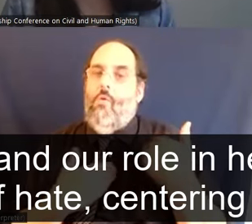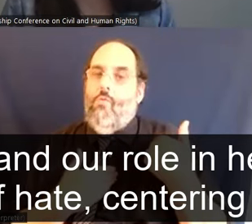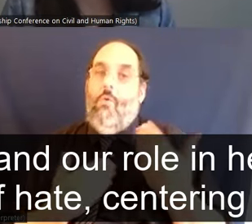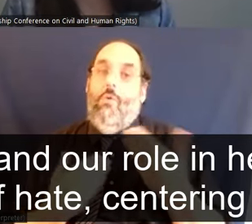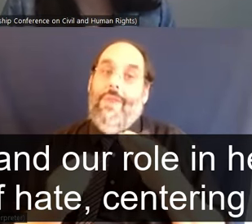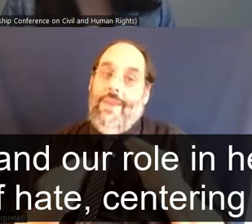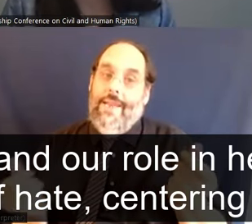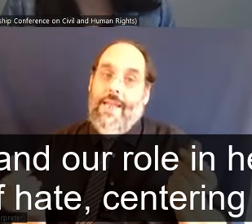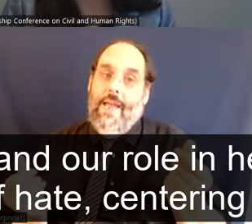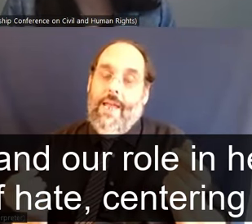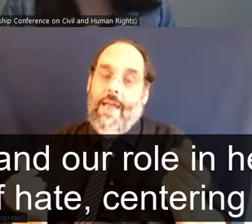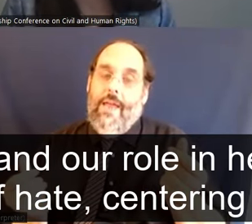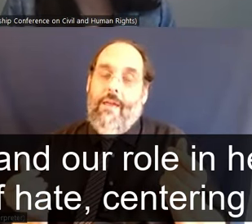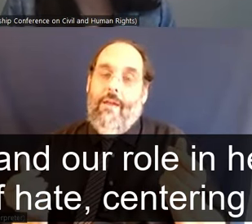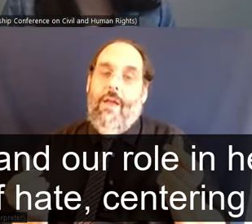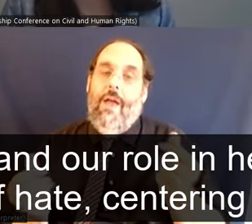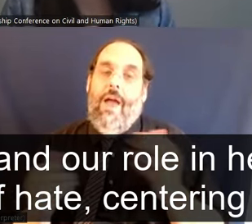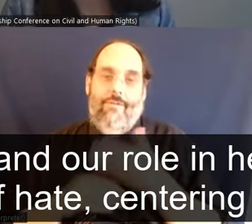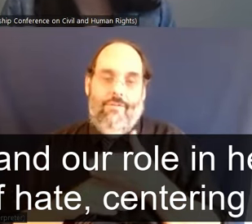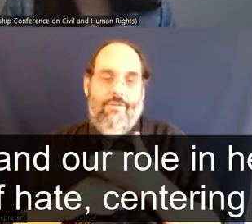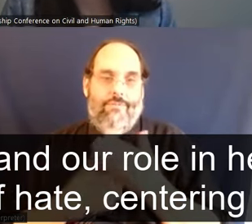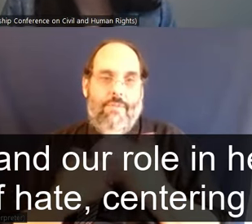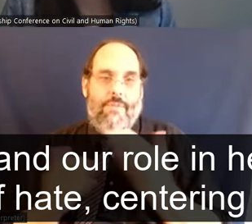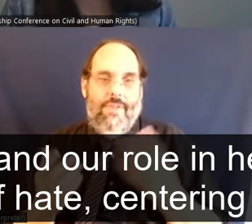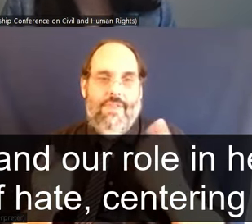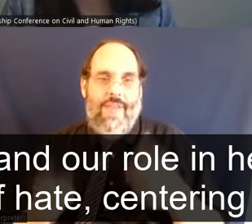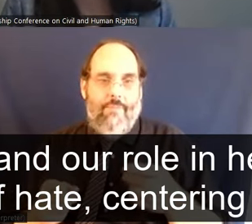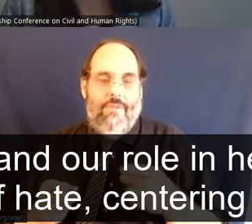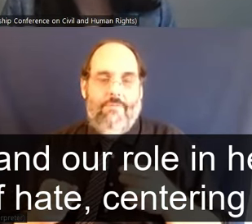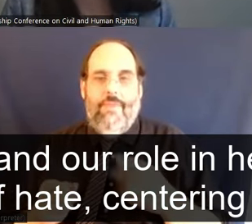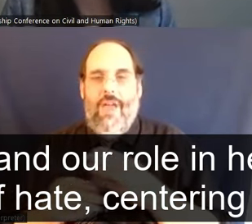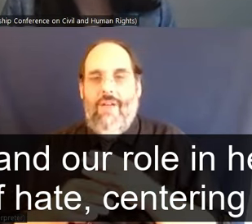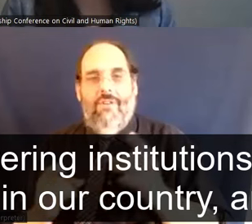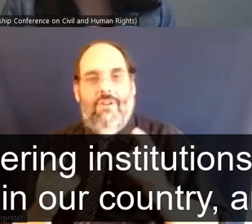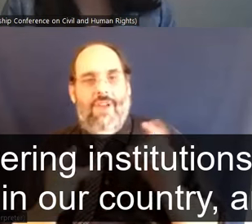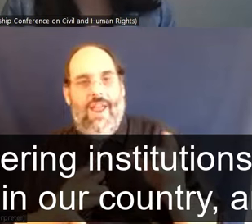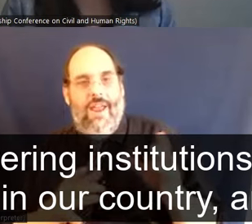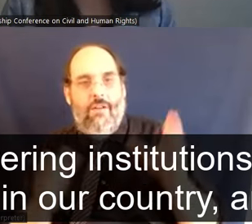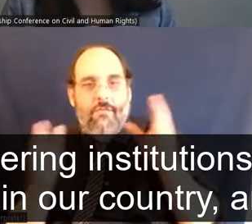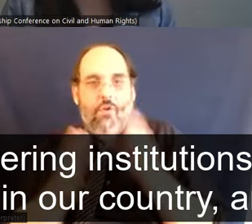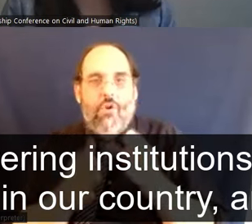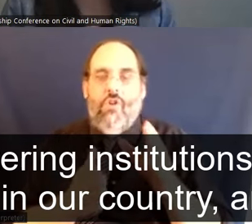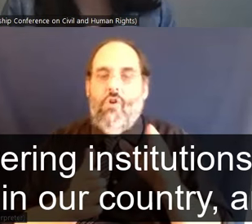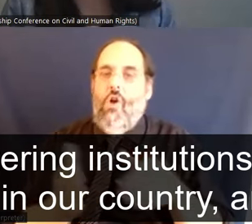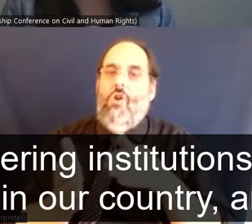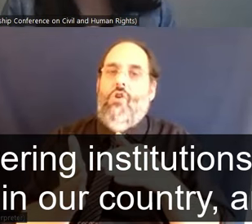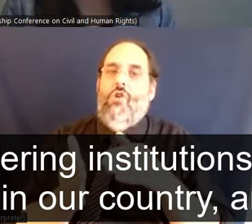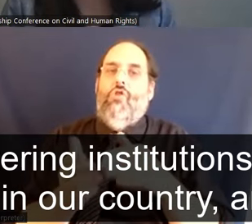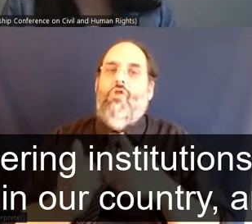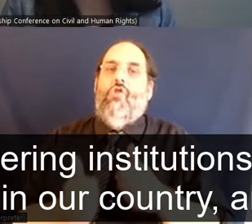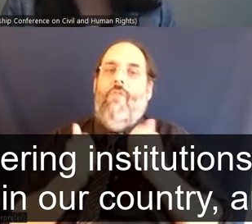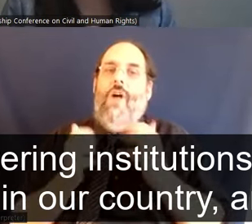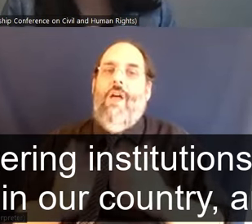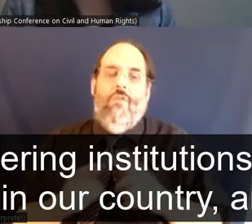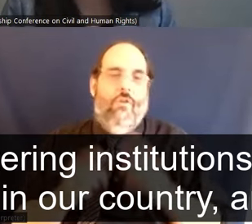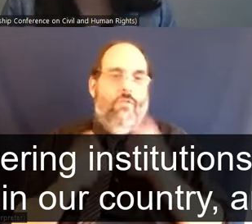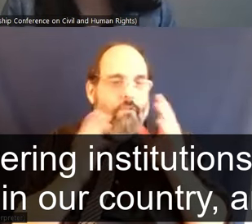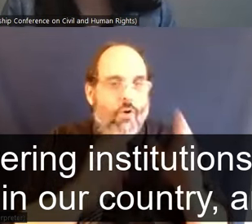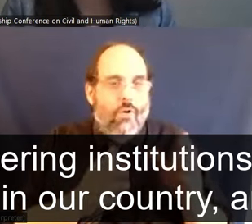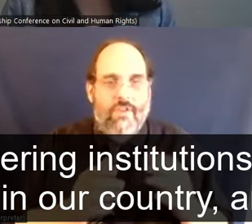healing in the aftermath of hate, centering survivors, but then also centering